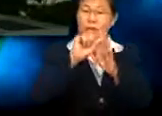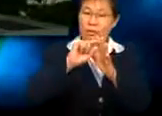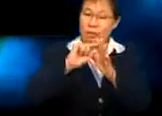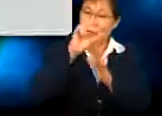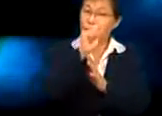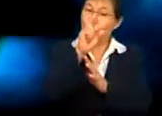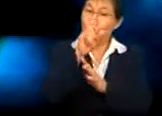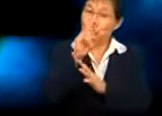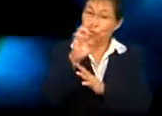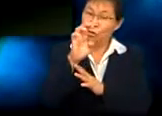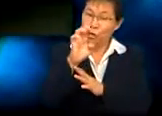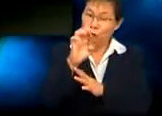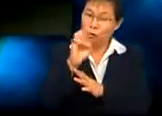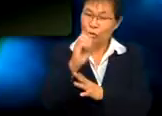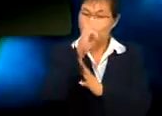light.